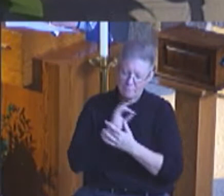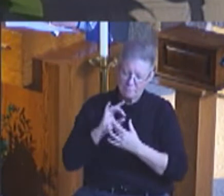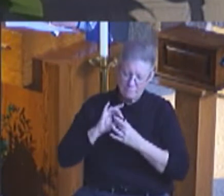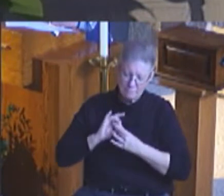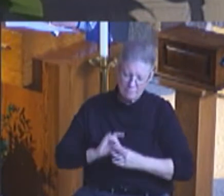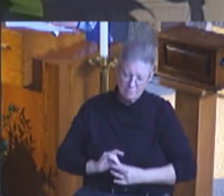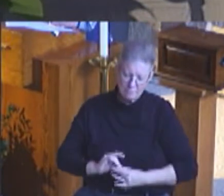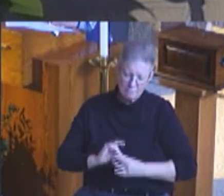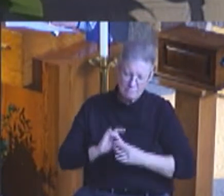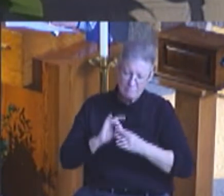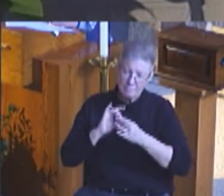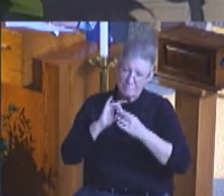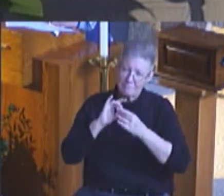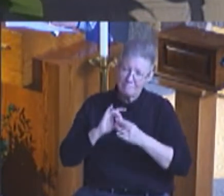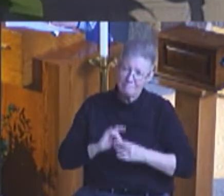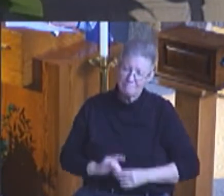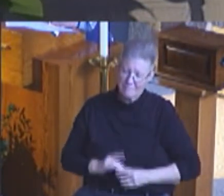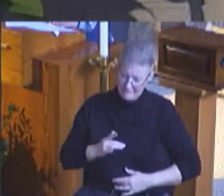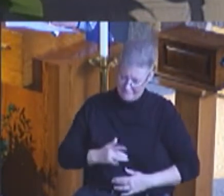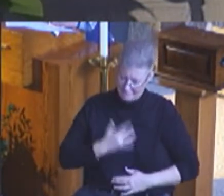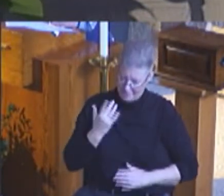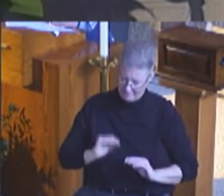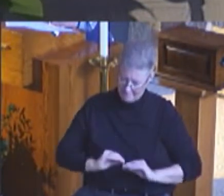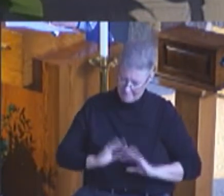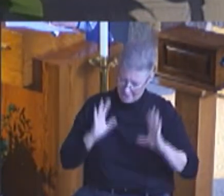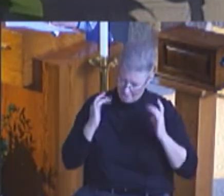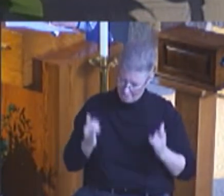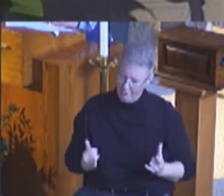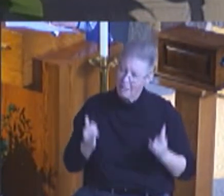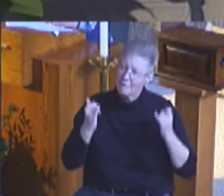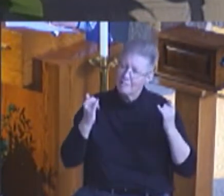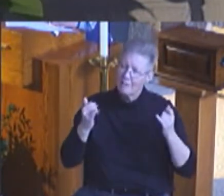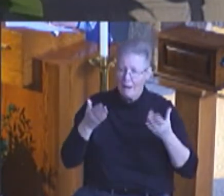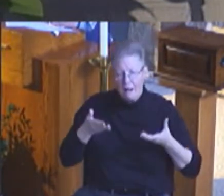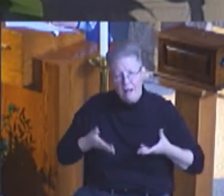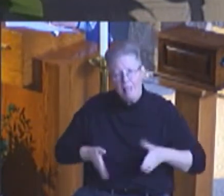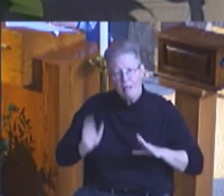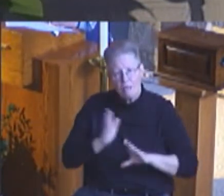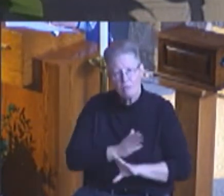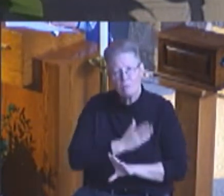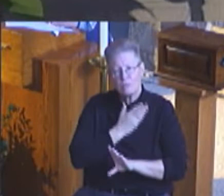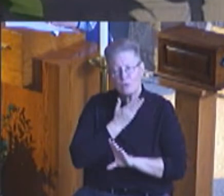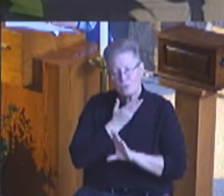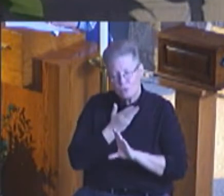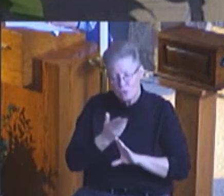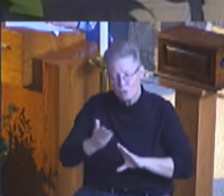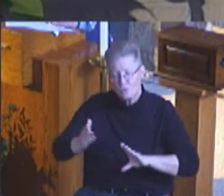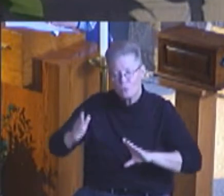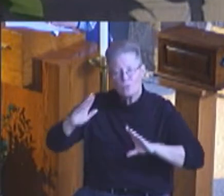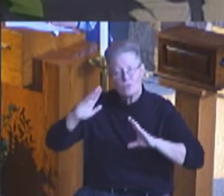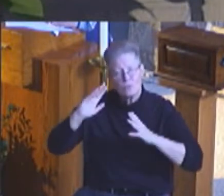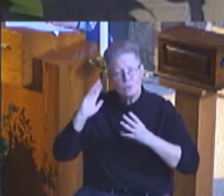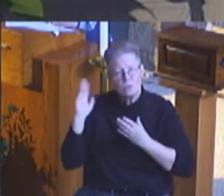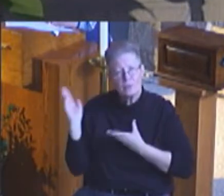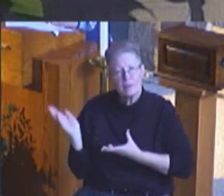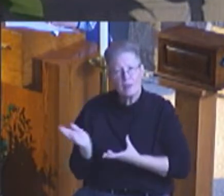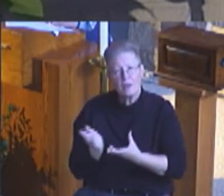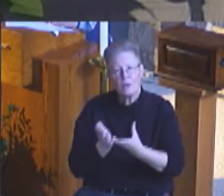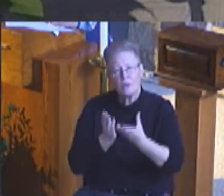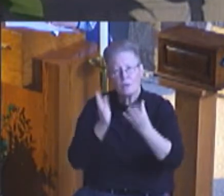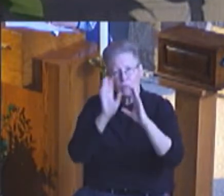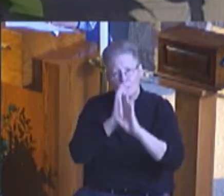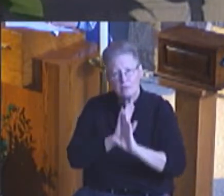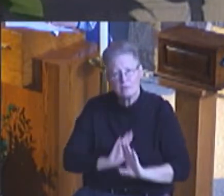of clarity, you let the music carry you gently into a space of blissful